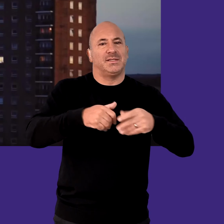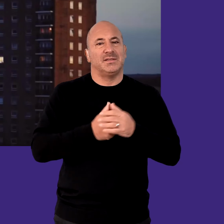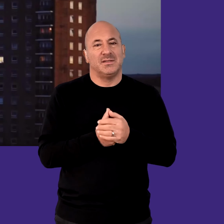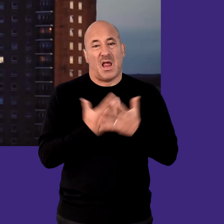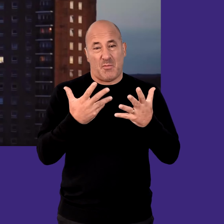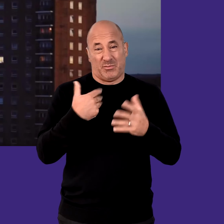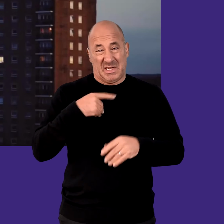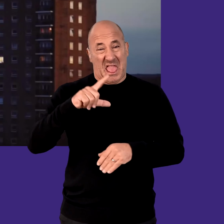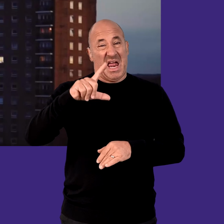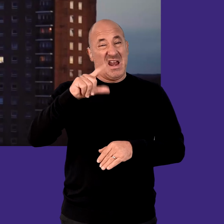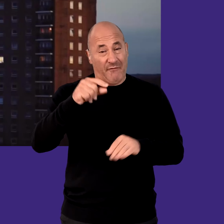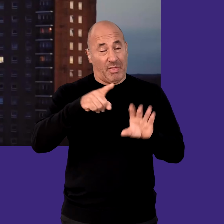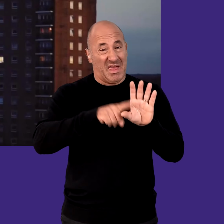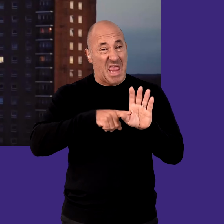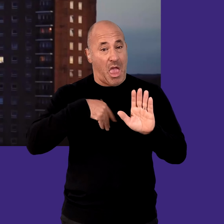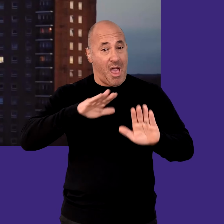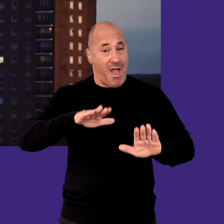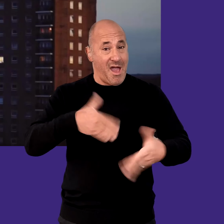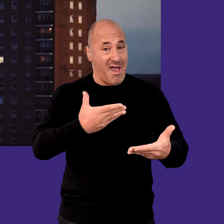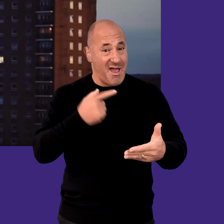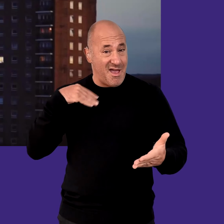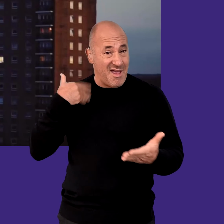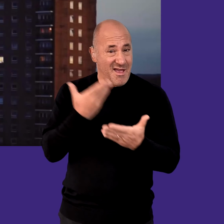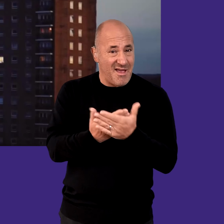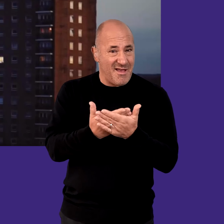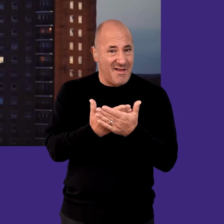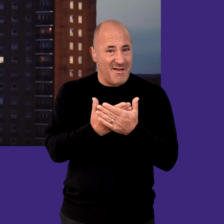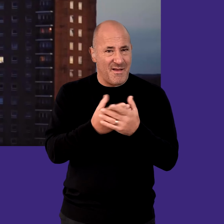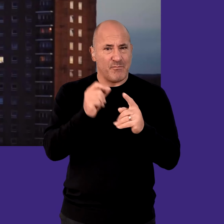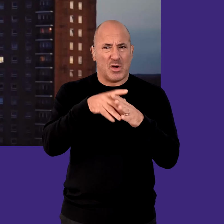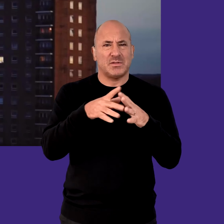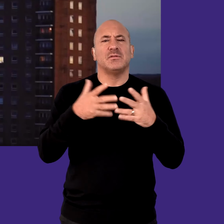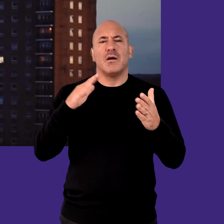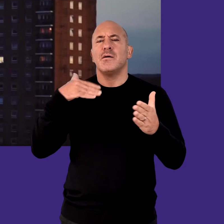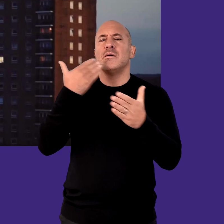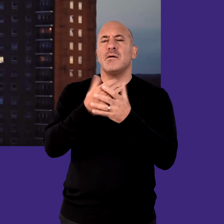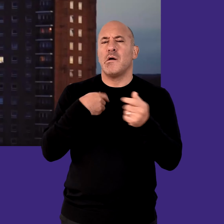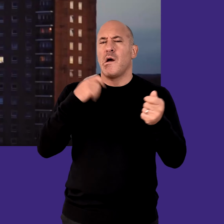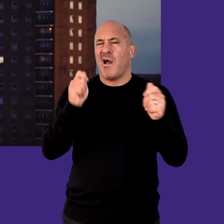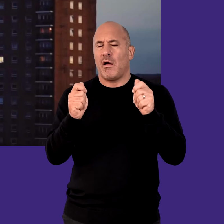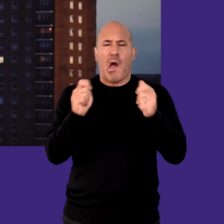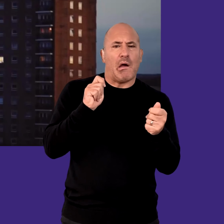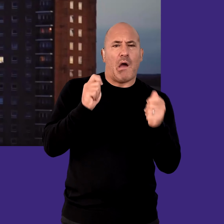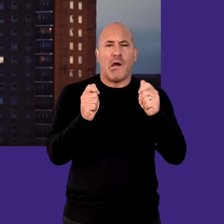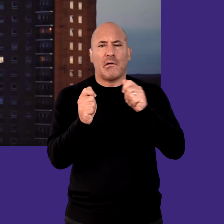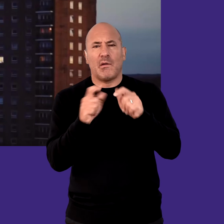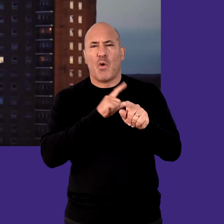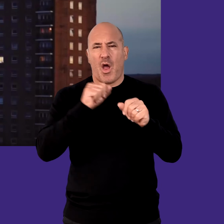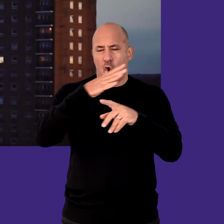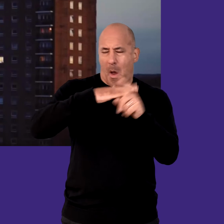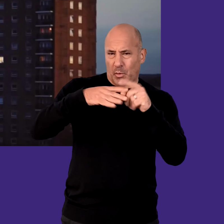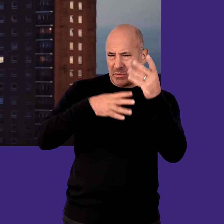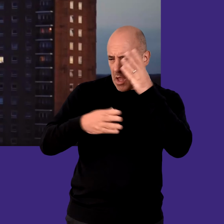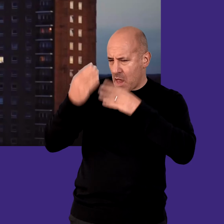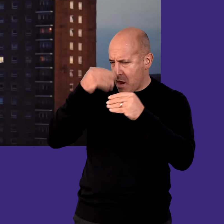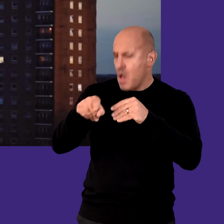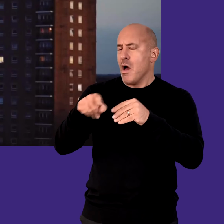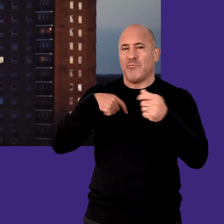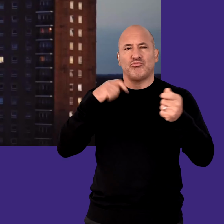for Doncaster. We're currently in our 11th year of delivery. The project has shifted and